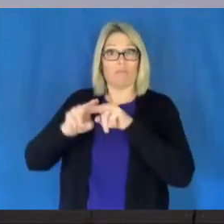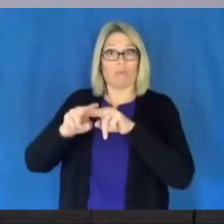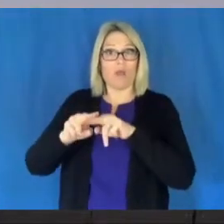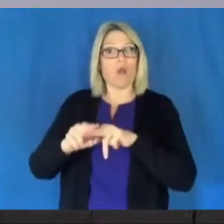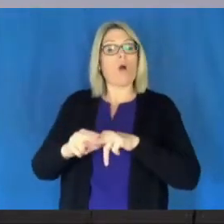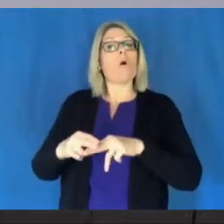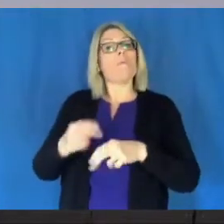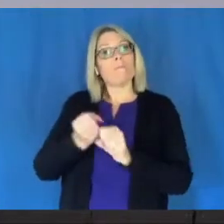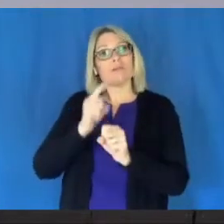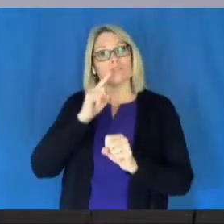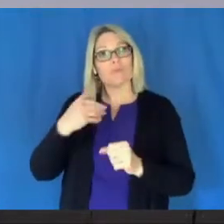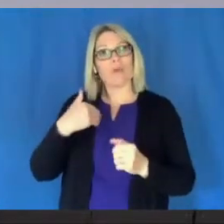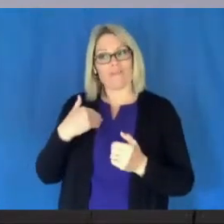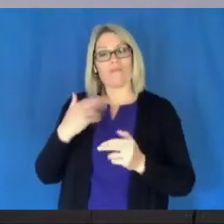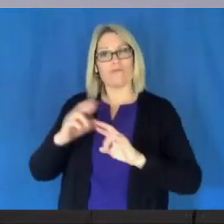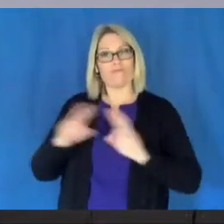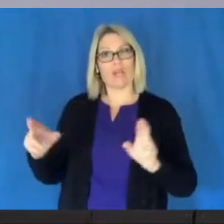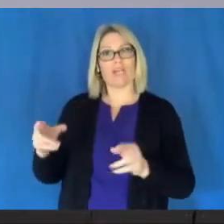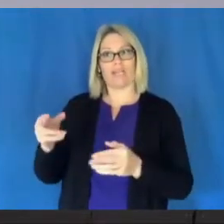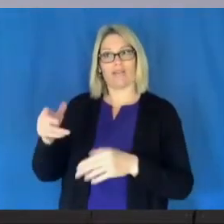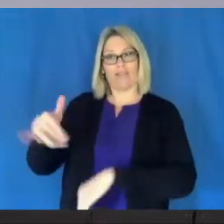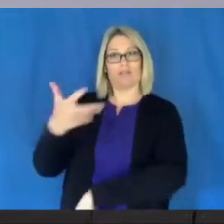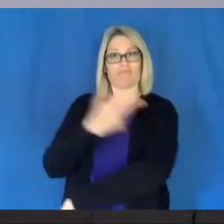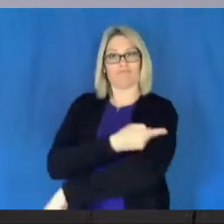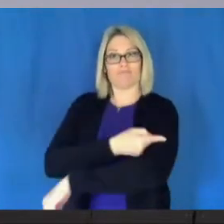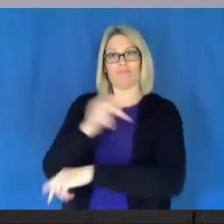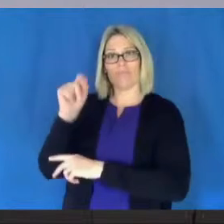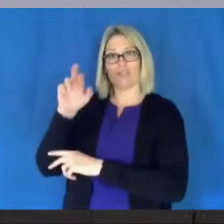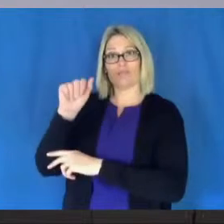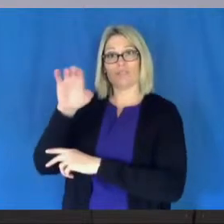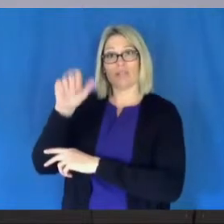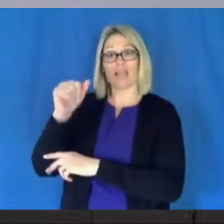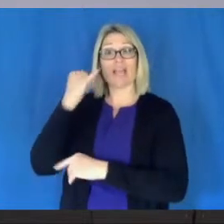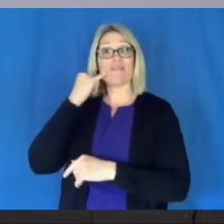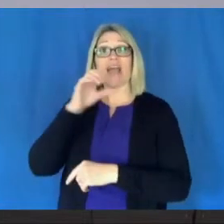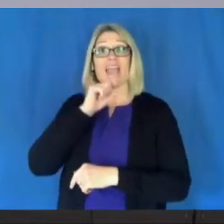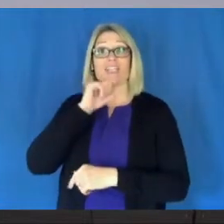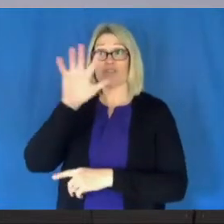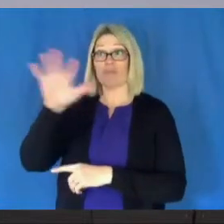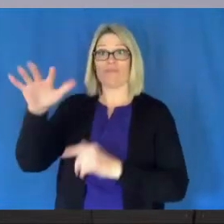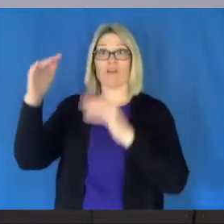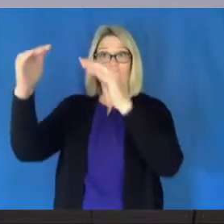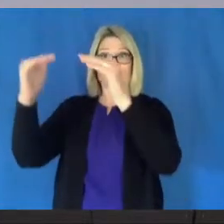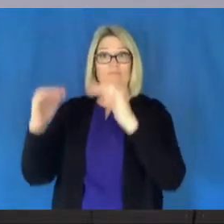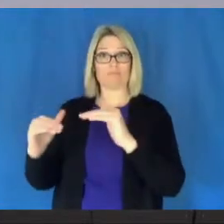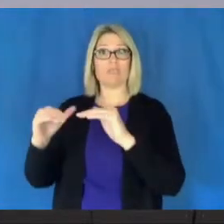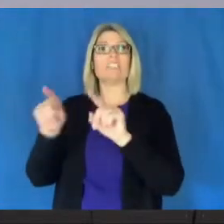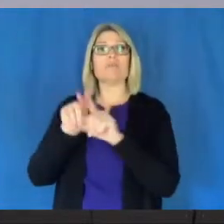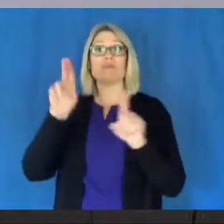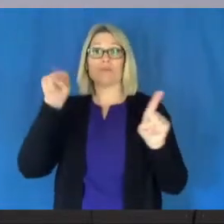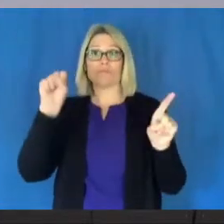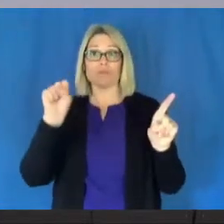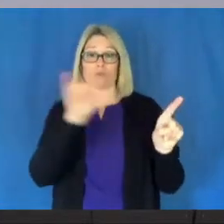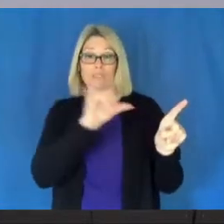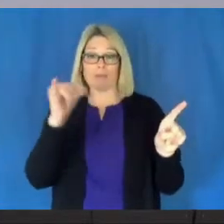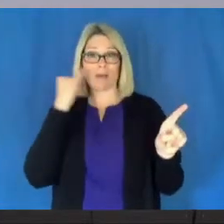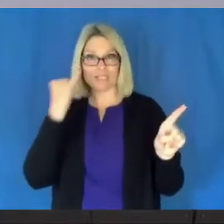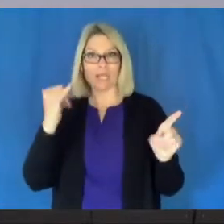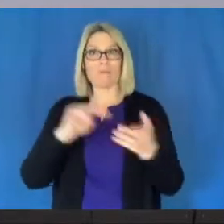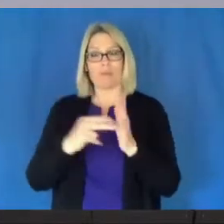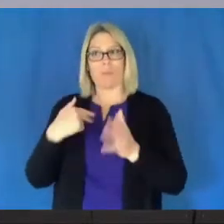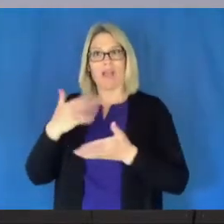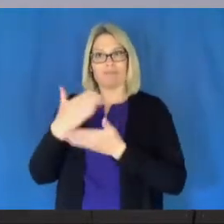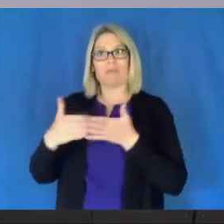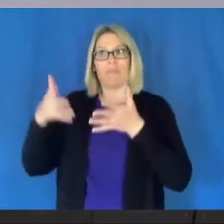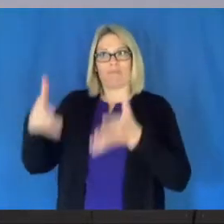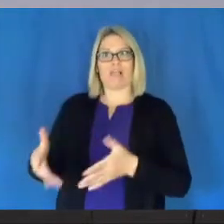we had AstraZeneca available so that if we needed to reduce that age down, like Nova Scotia did, we'd have some extra